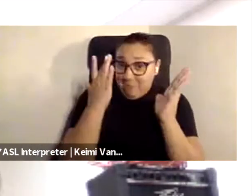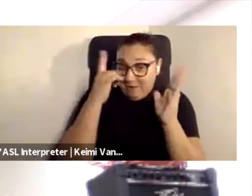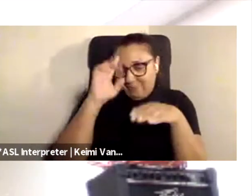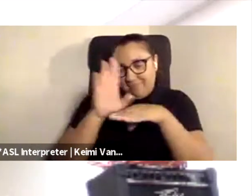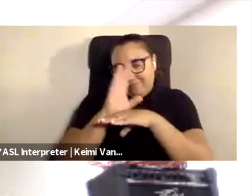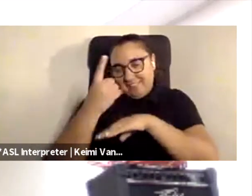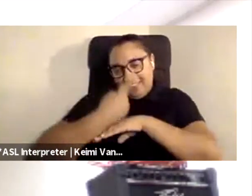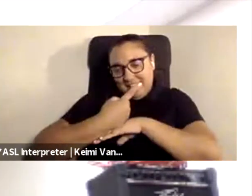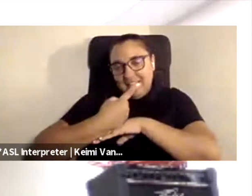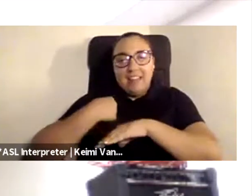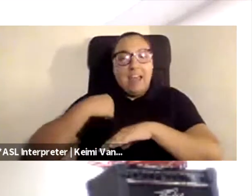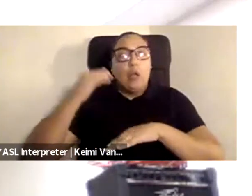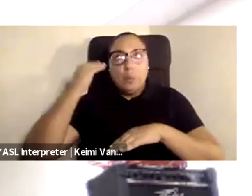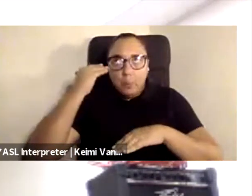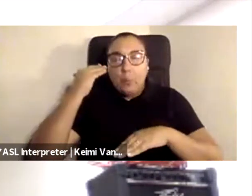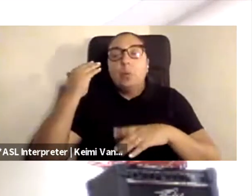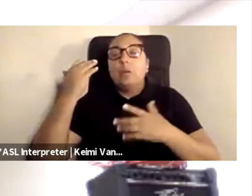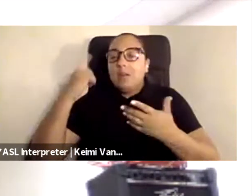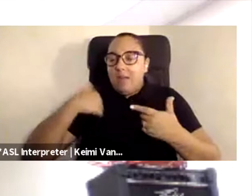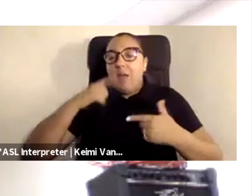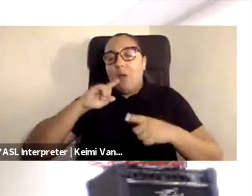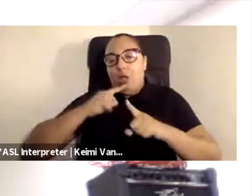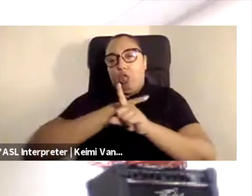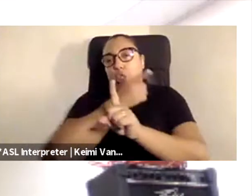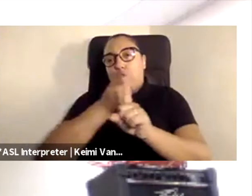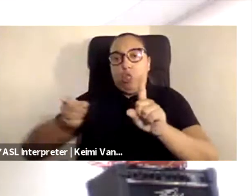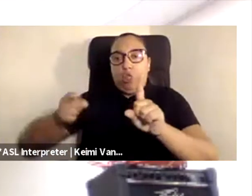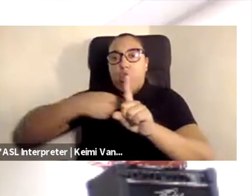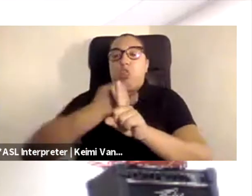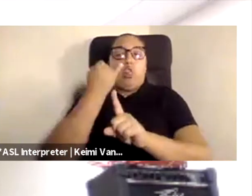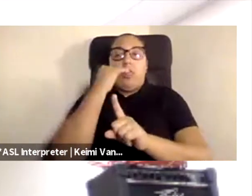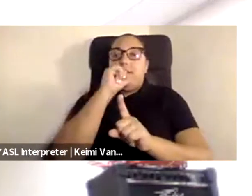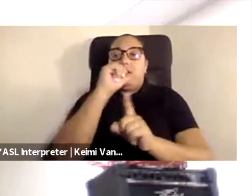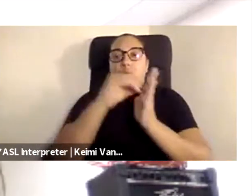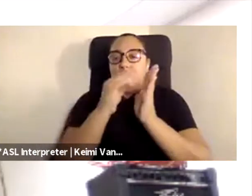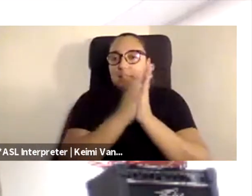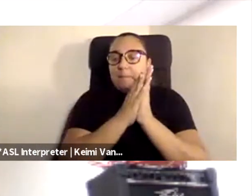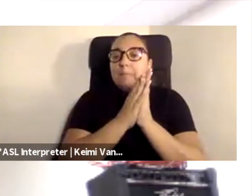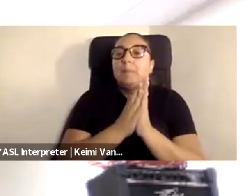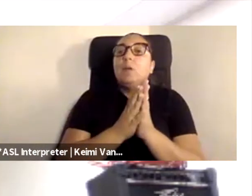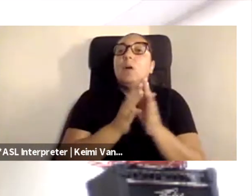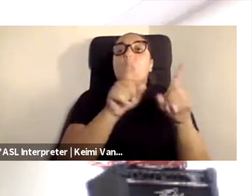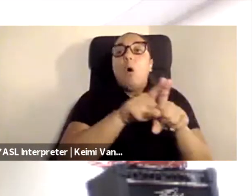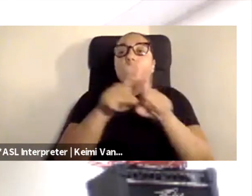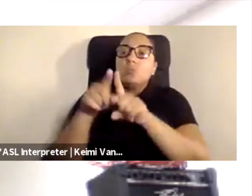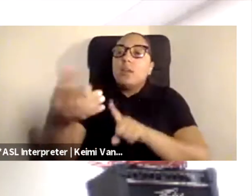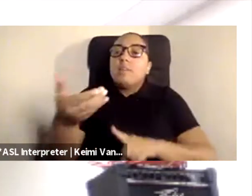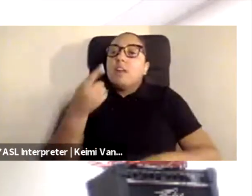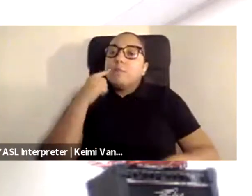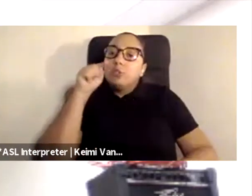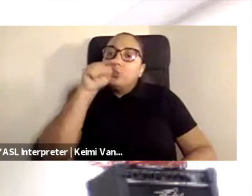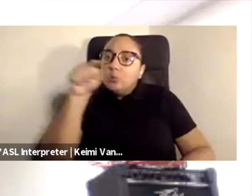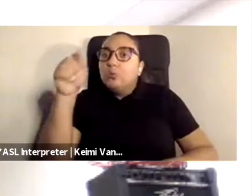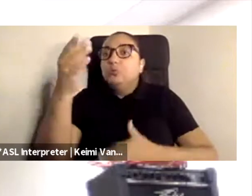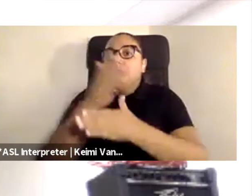knew that I would go on many tangents if I didn't write it down. But it's also an invitation to you all as you share your stories